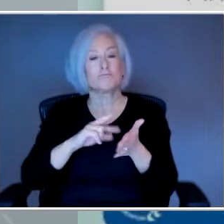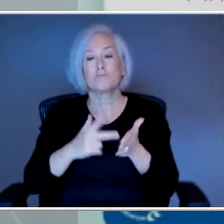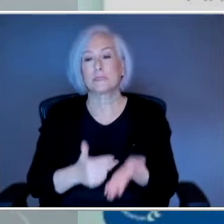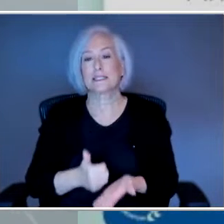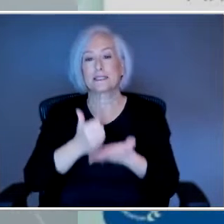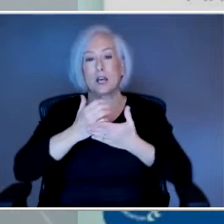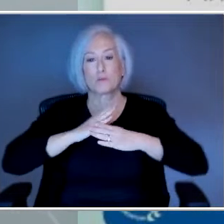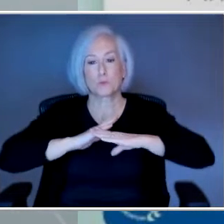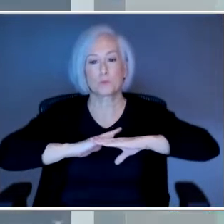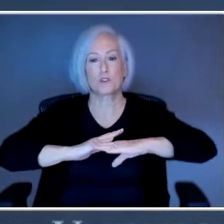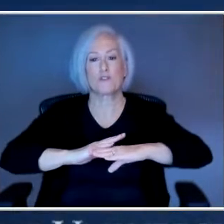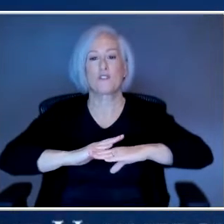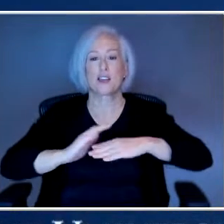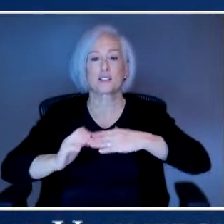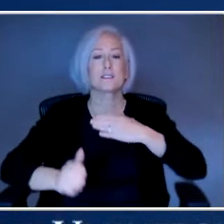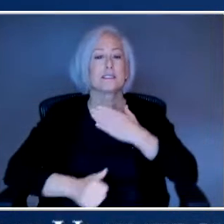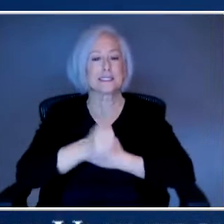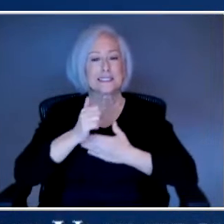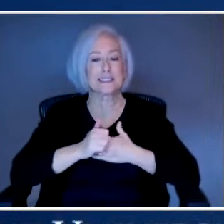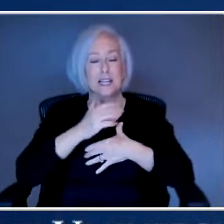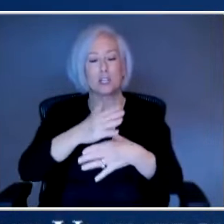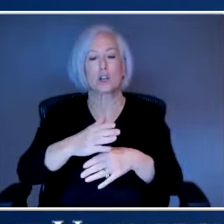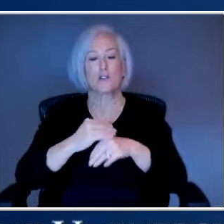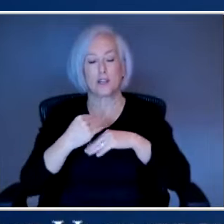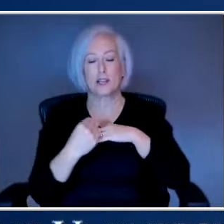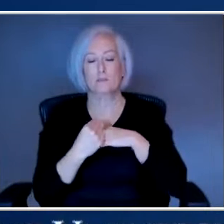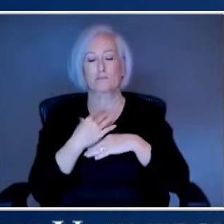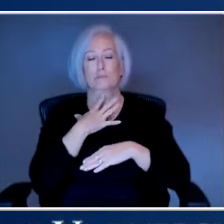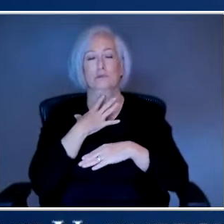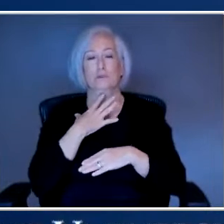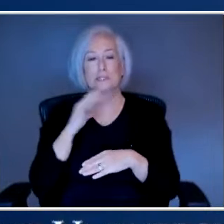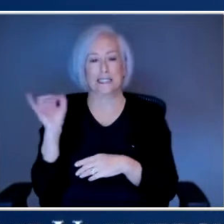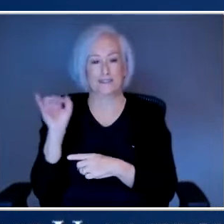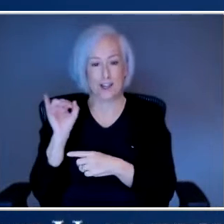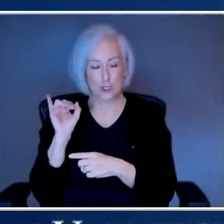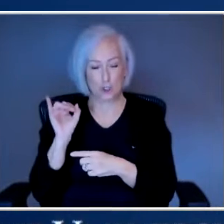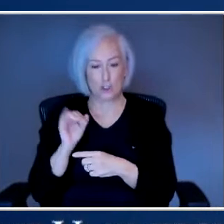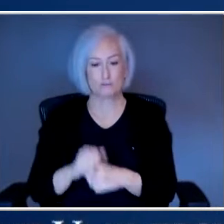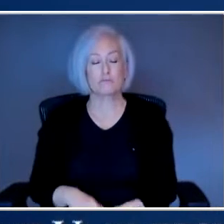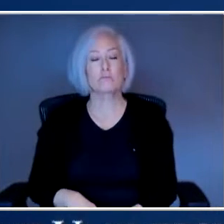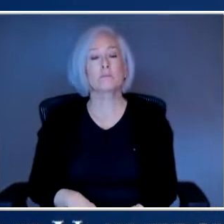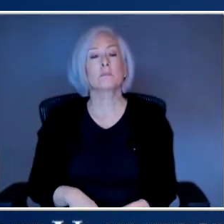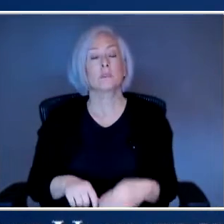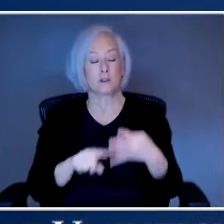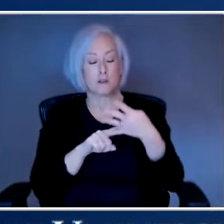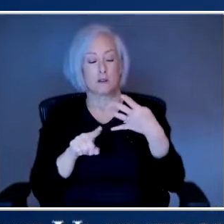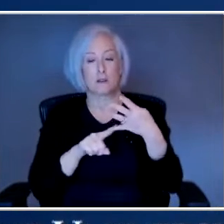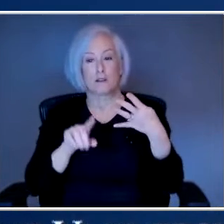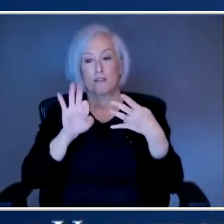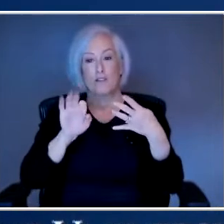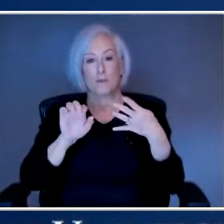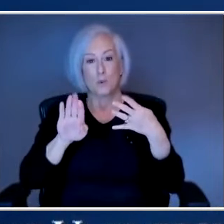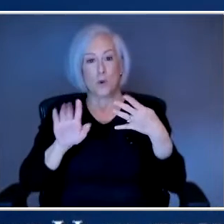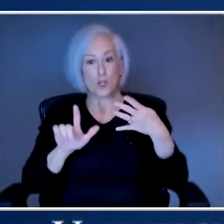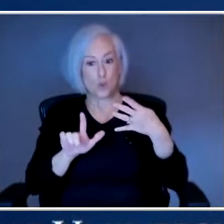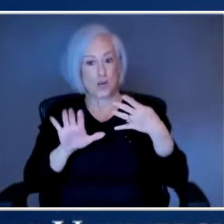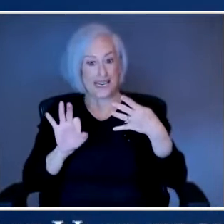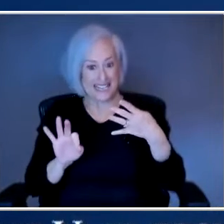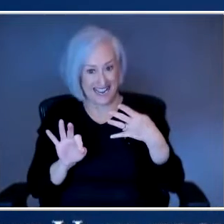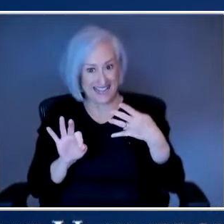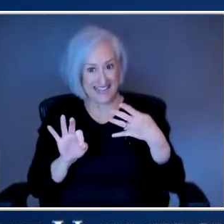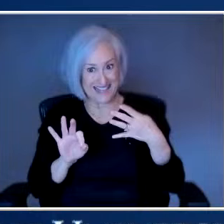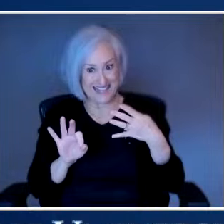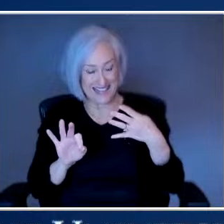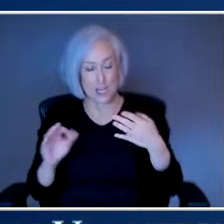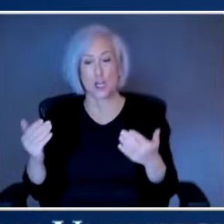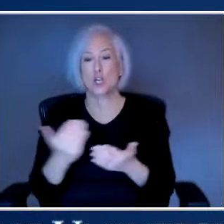infection. And then yesterday, so late February, February 29th, MMWR did put out another statement,